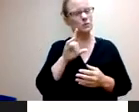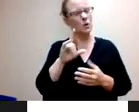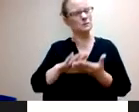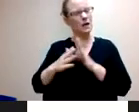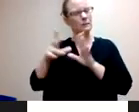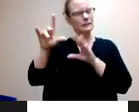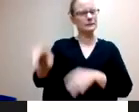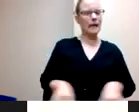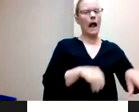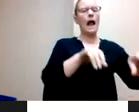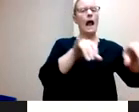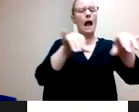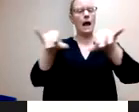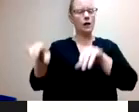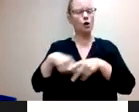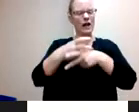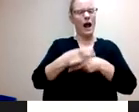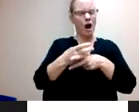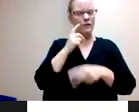difficult situations.